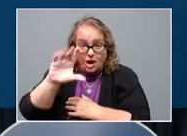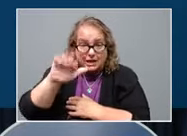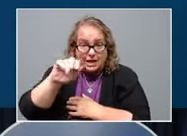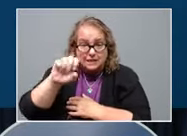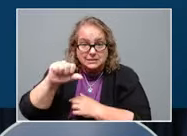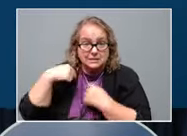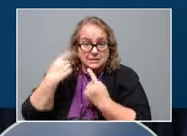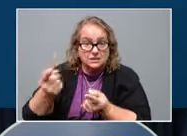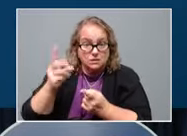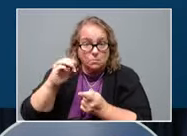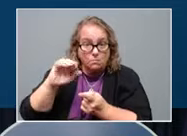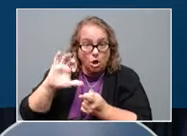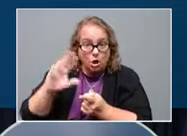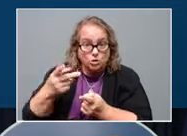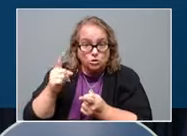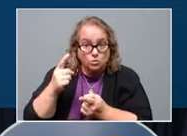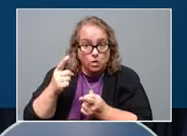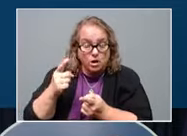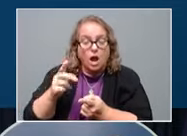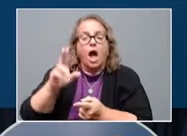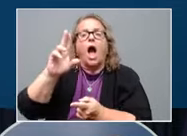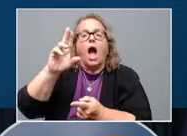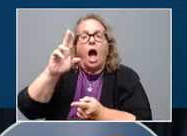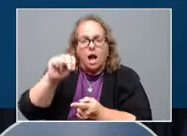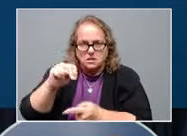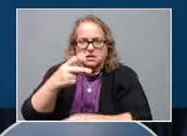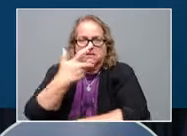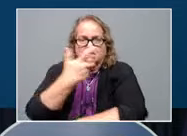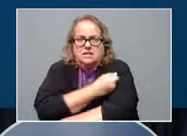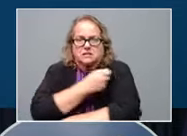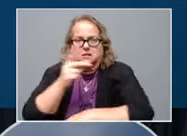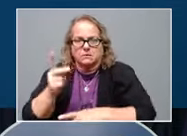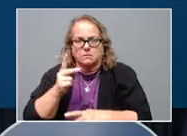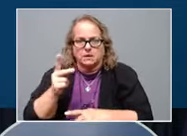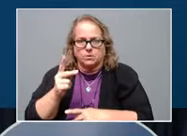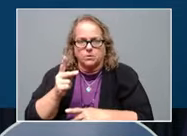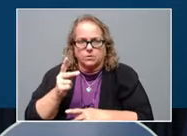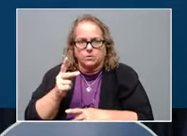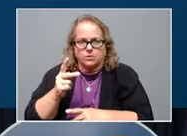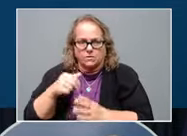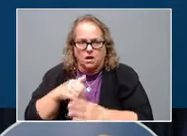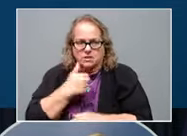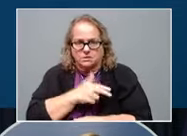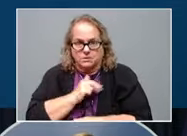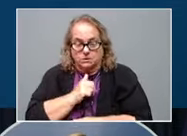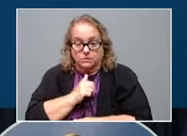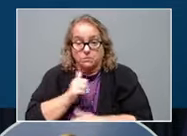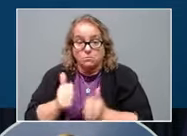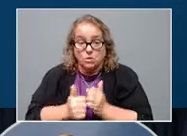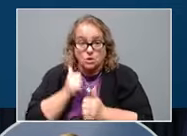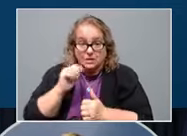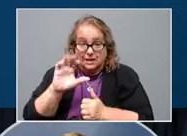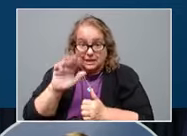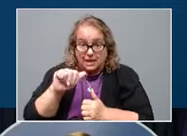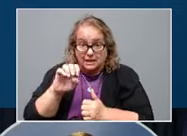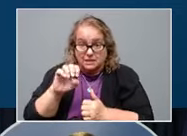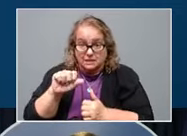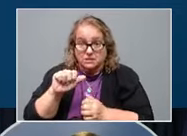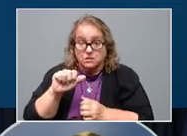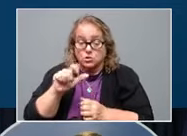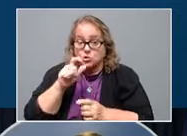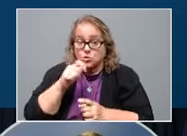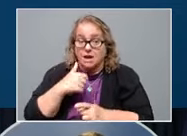1, unvaccinated individuals. Now, most of these cases that are of vaccinated